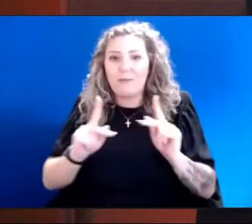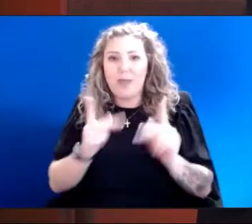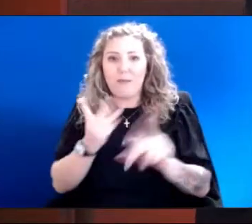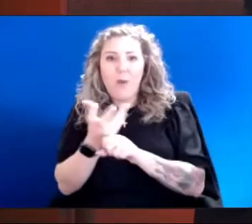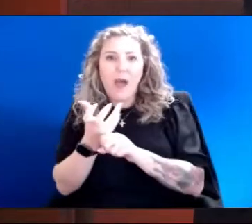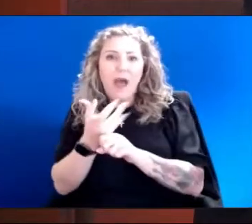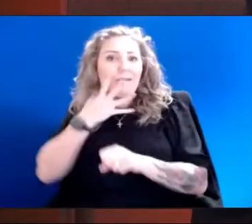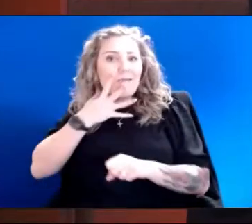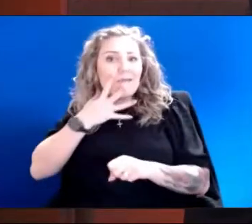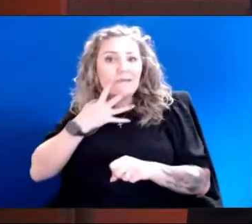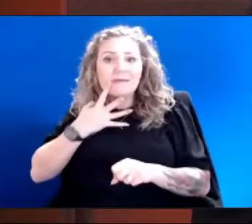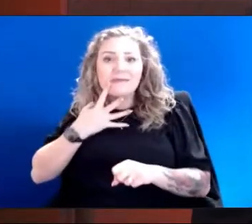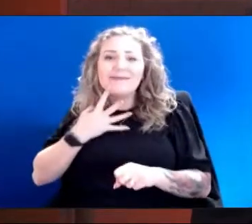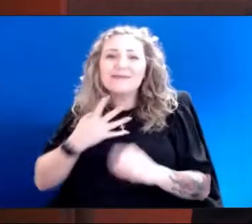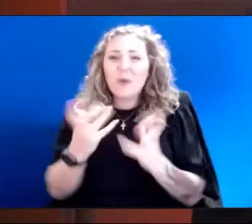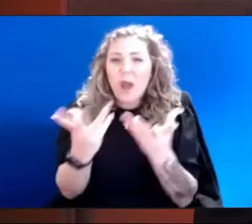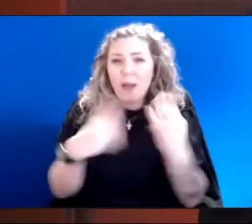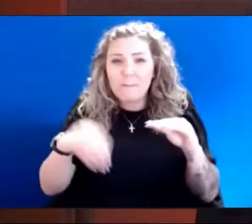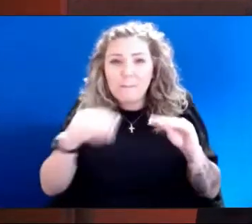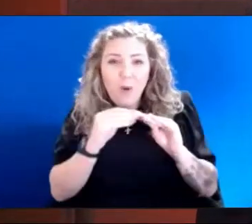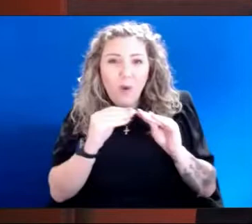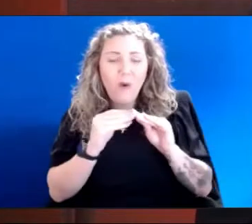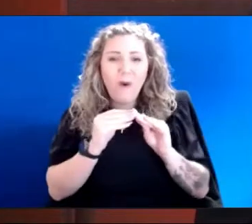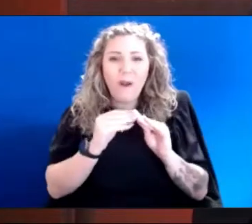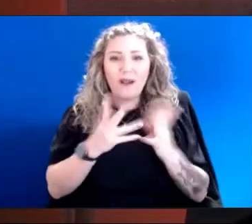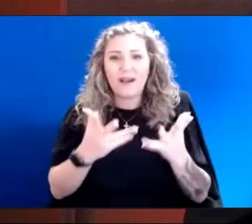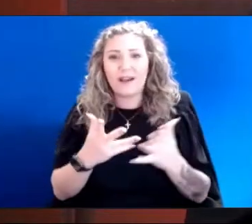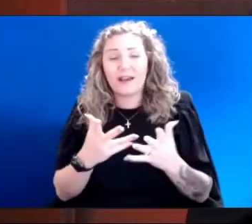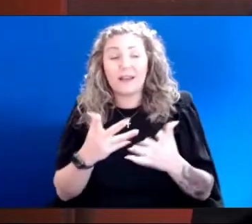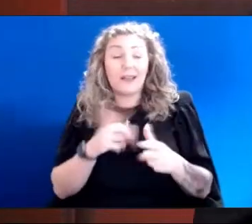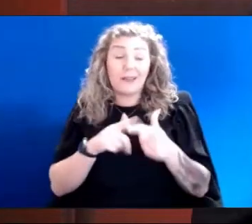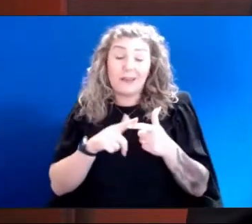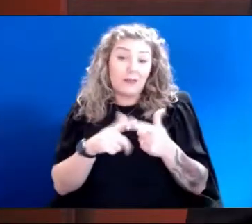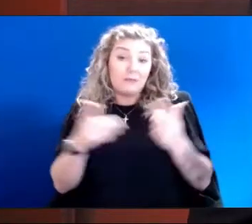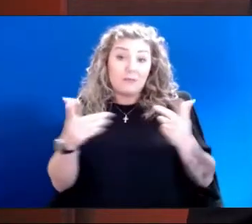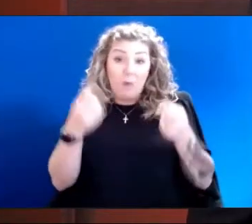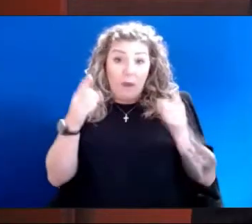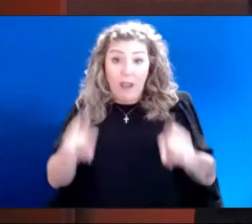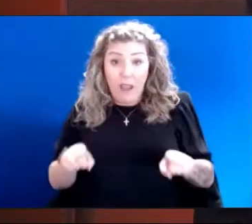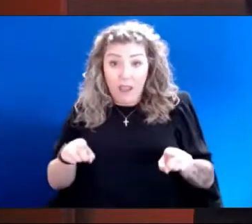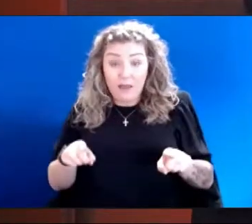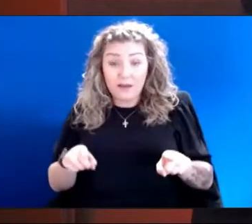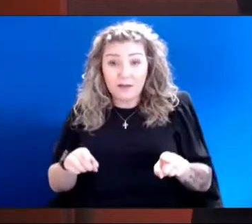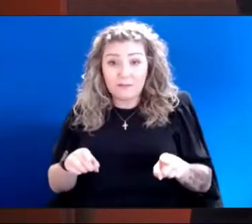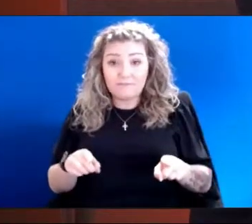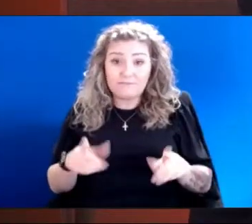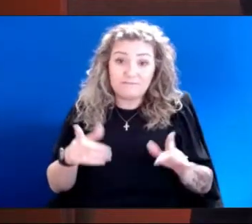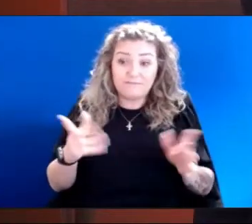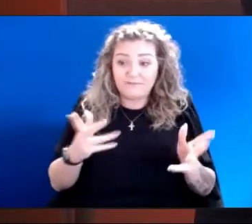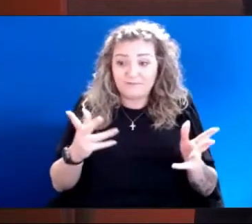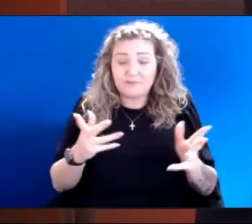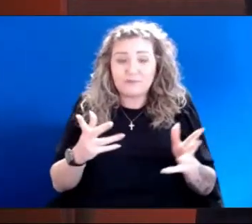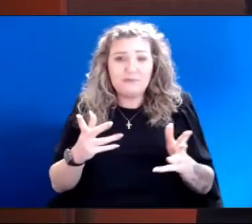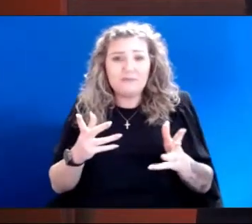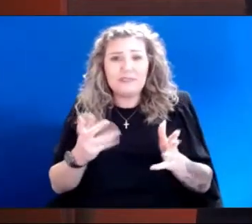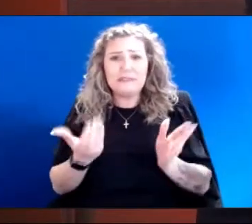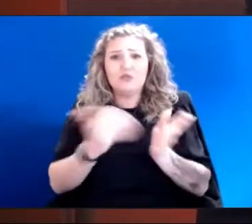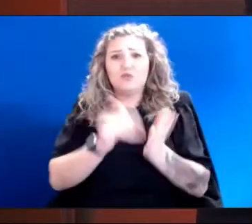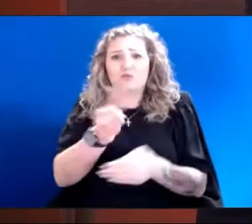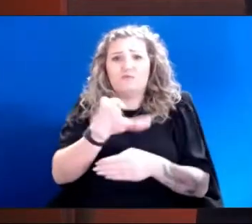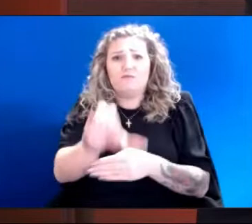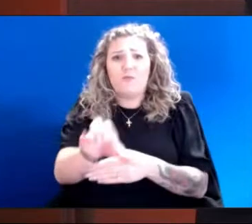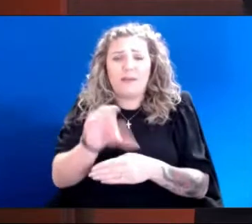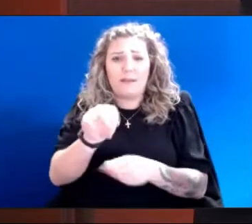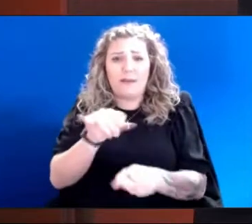more often. They want things more. Right. And it comes back to this reinforcing effect. And the